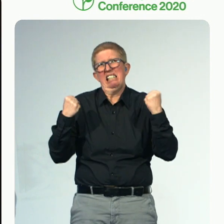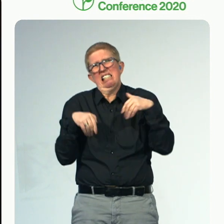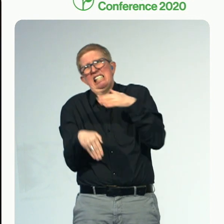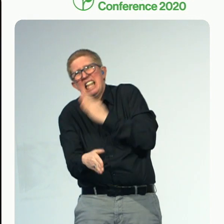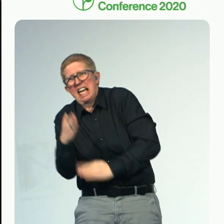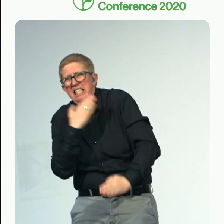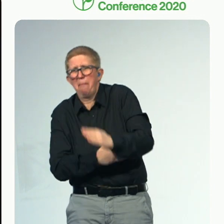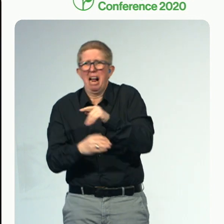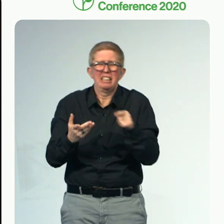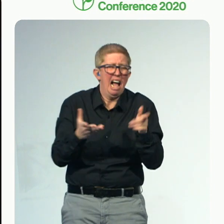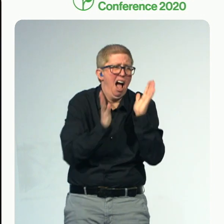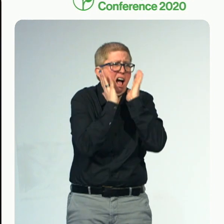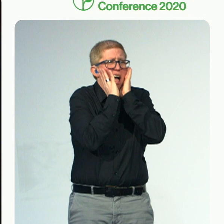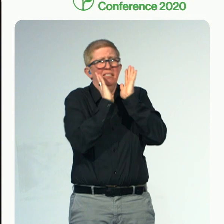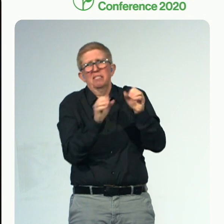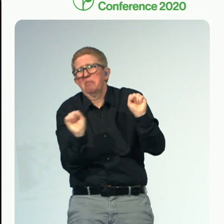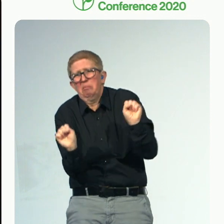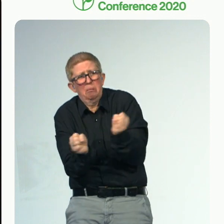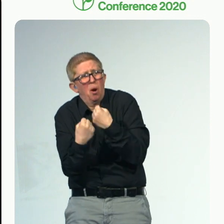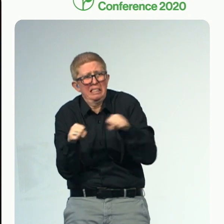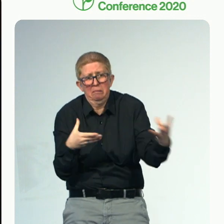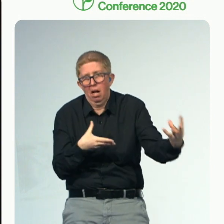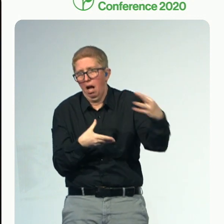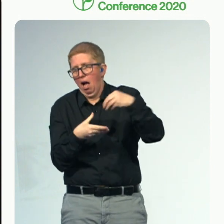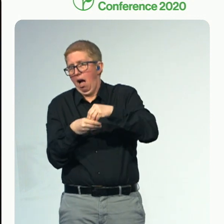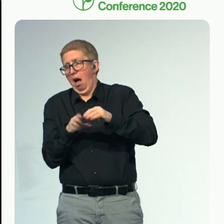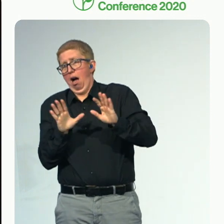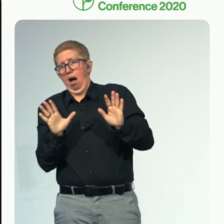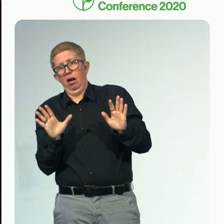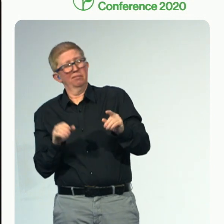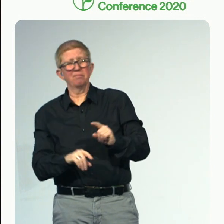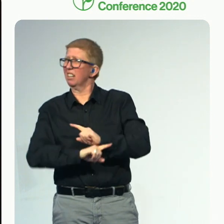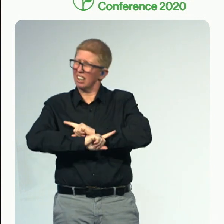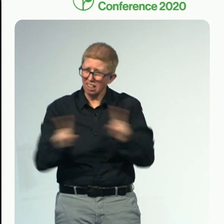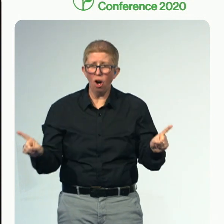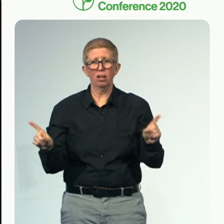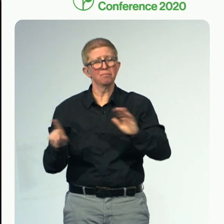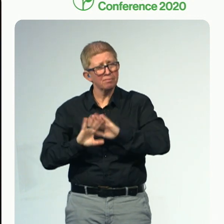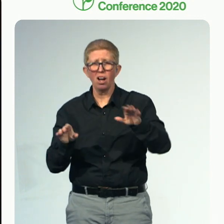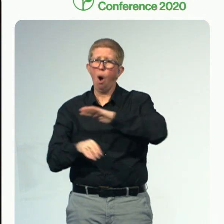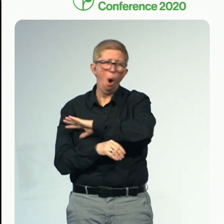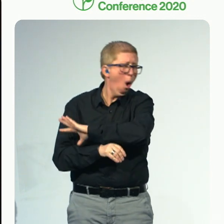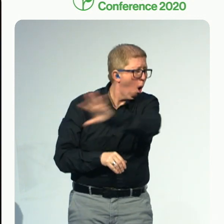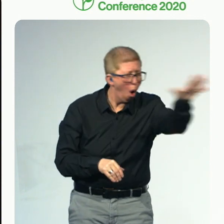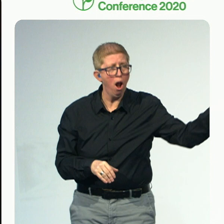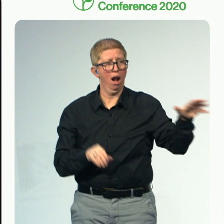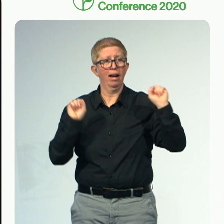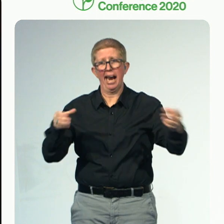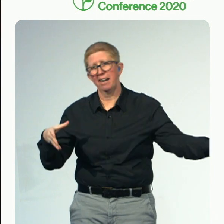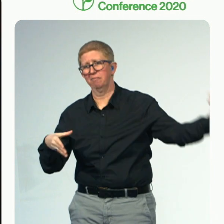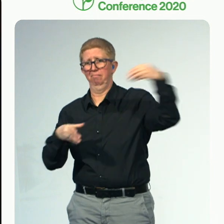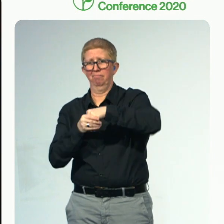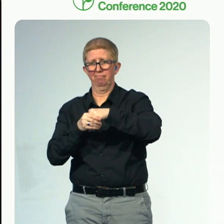be included into our school system. I say no. Our vision must be everybody can use and